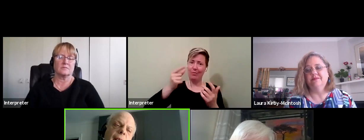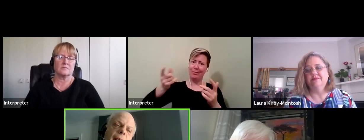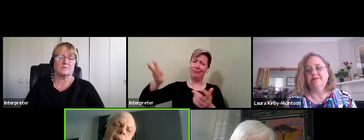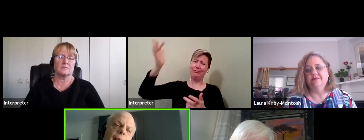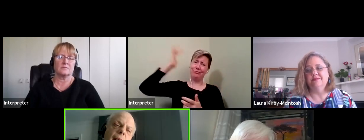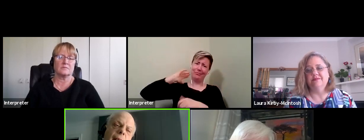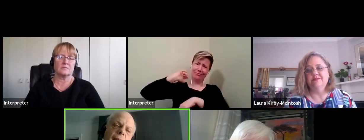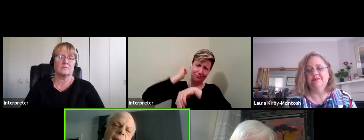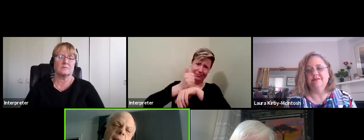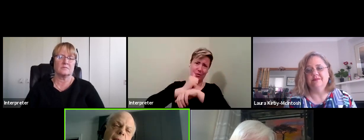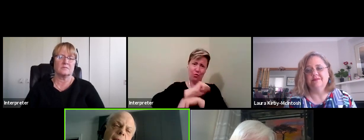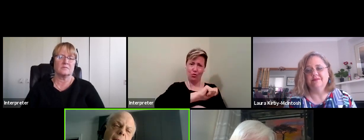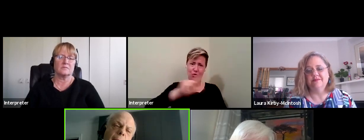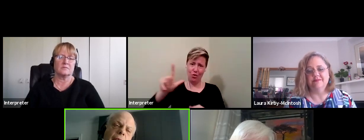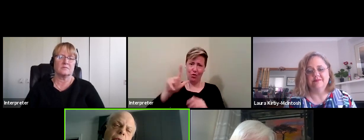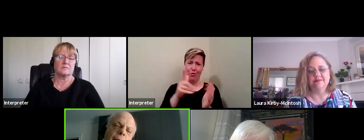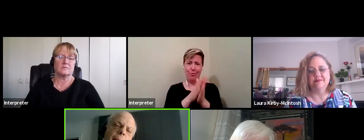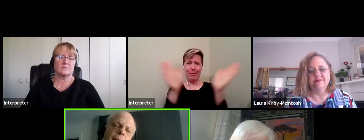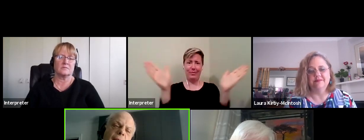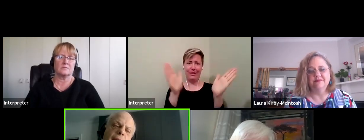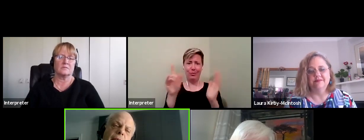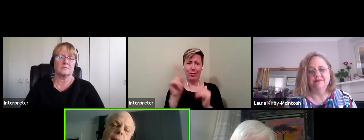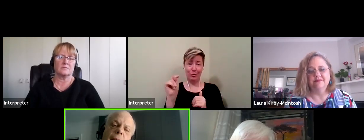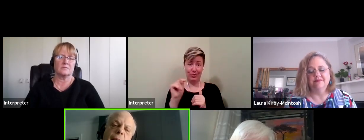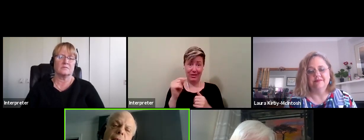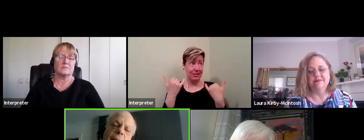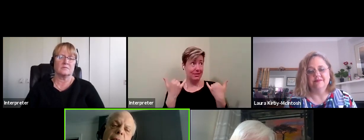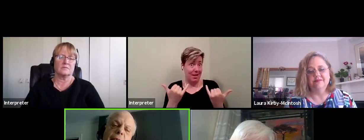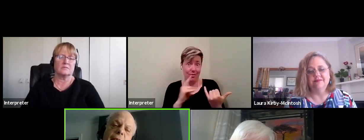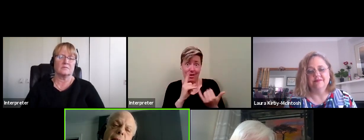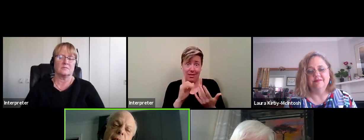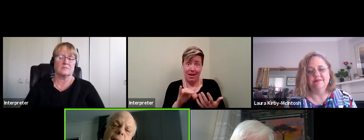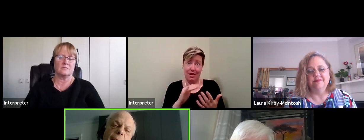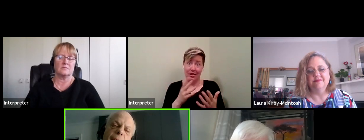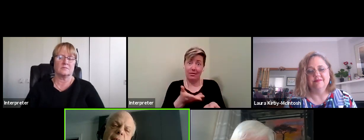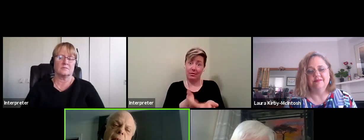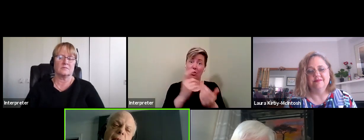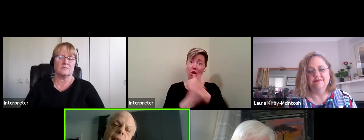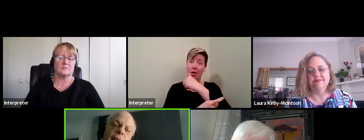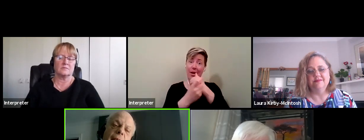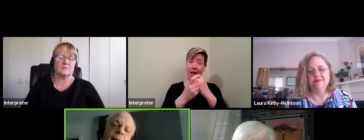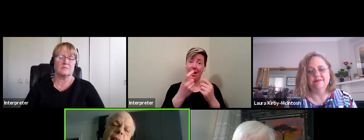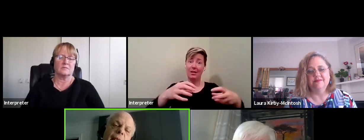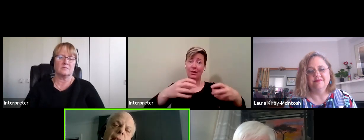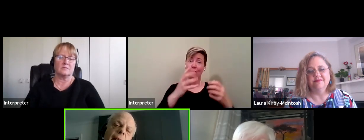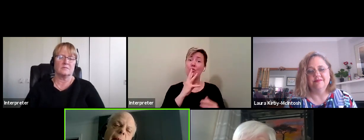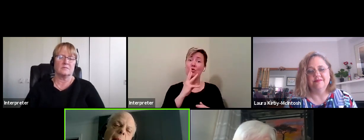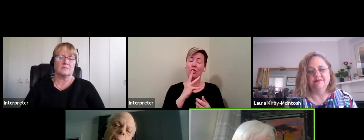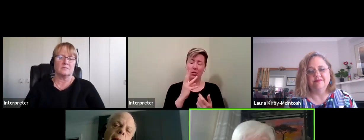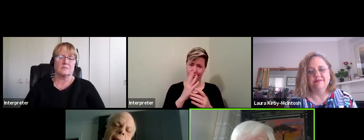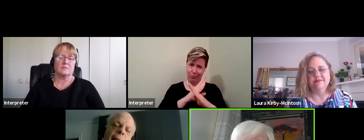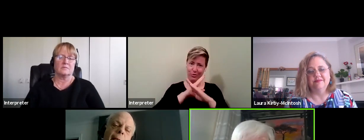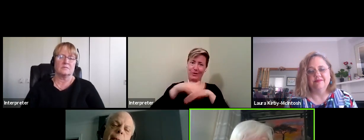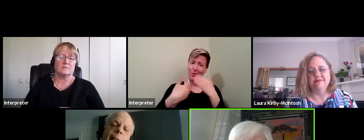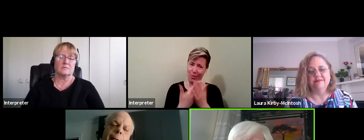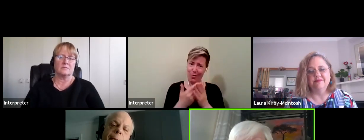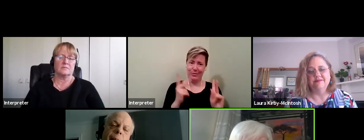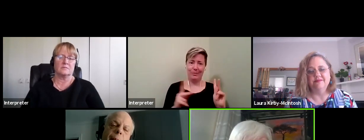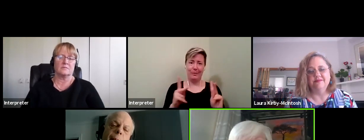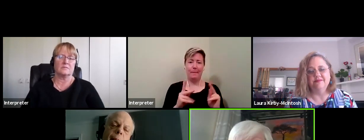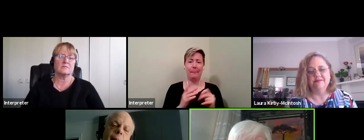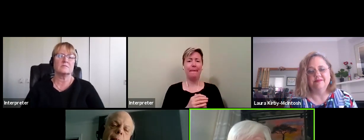now a measure that protects all of our health and safety. Carry on, Thea. Right. Yeah, and soap dispensers